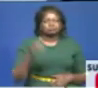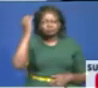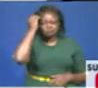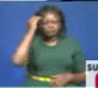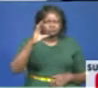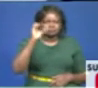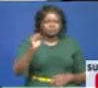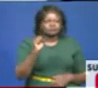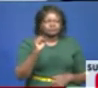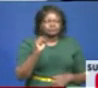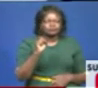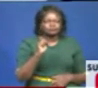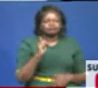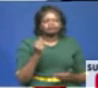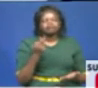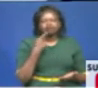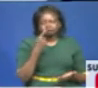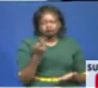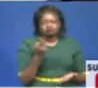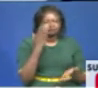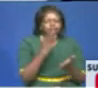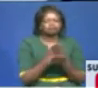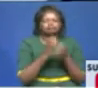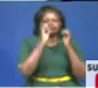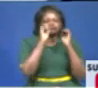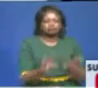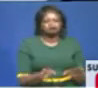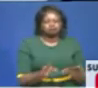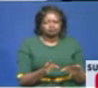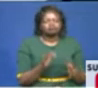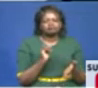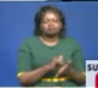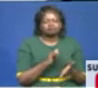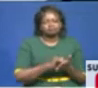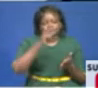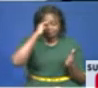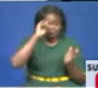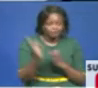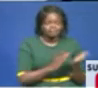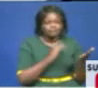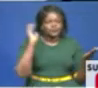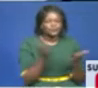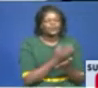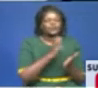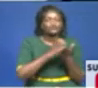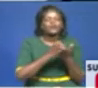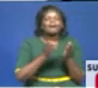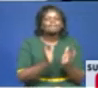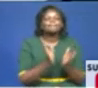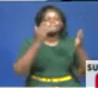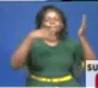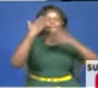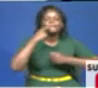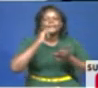Secretary Ezekiel Machogu has dismissed sentiments attributed to him that government intends to cut funding of public universities. Machogu